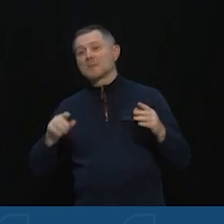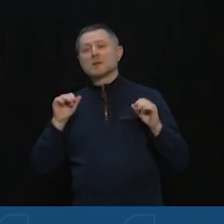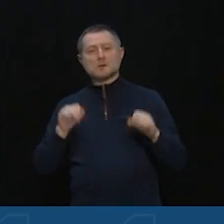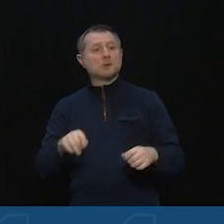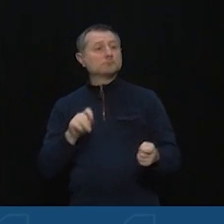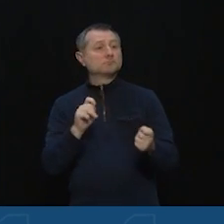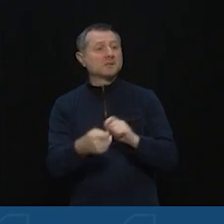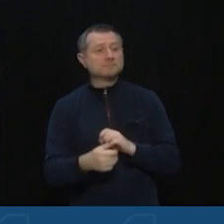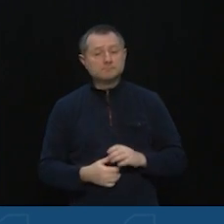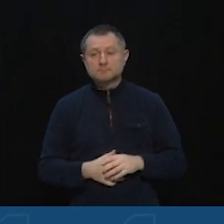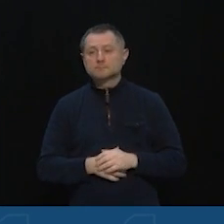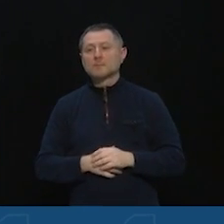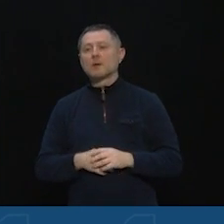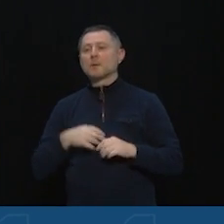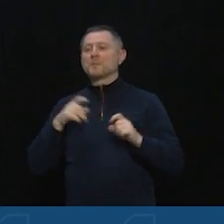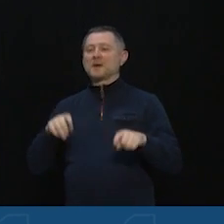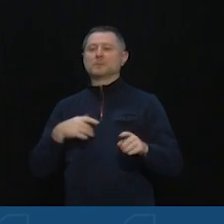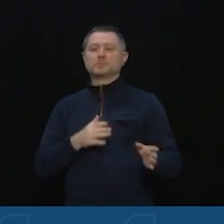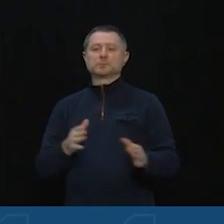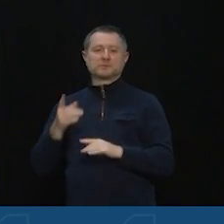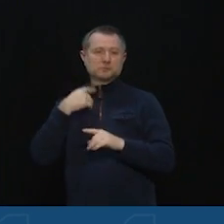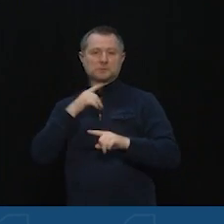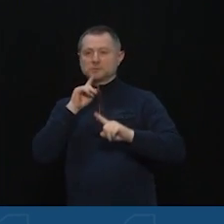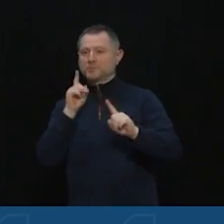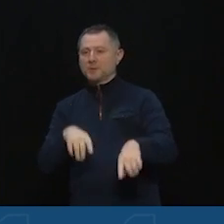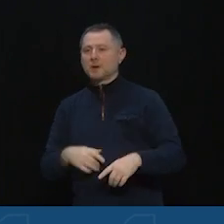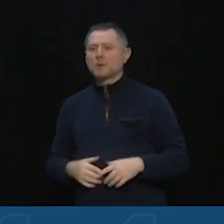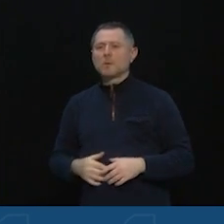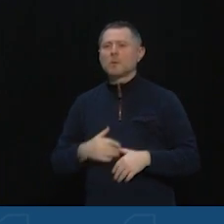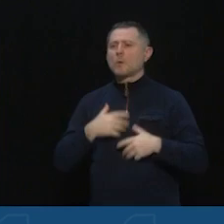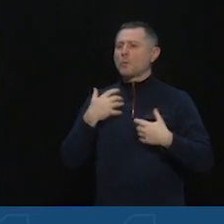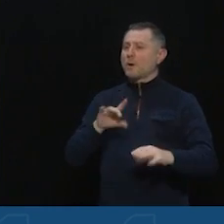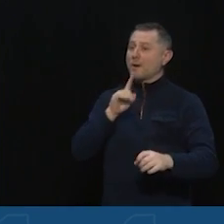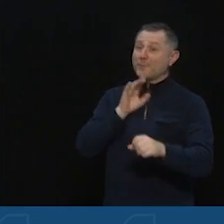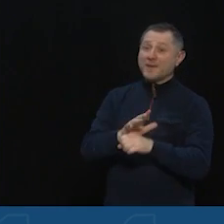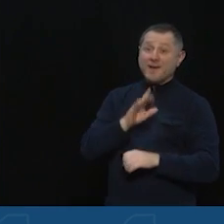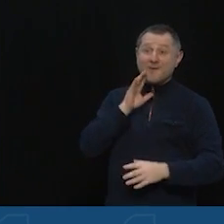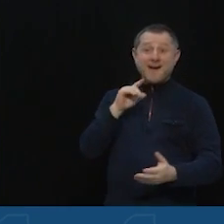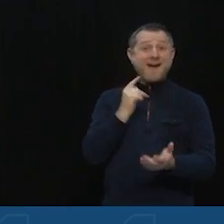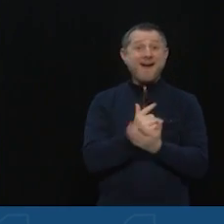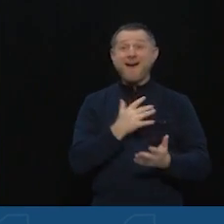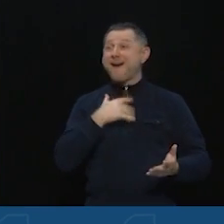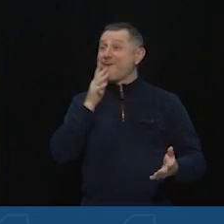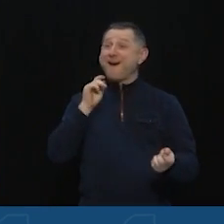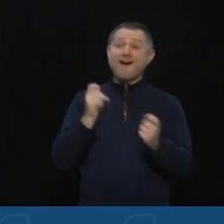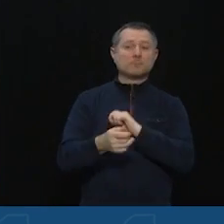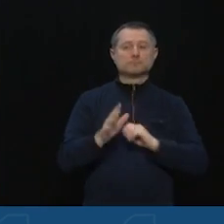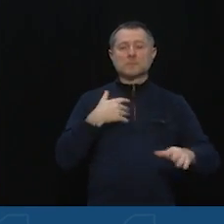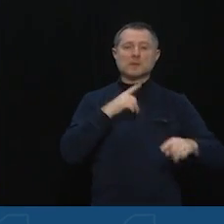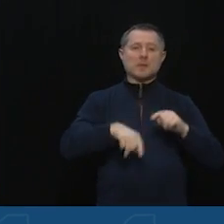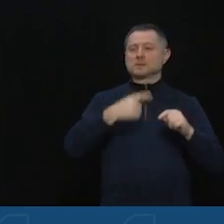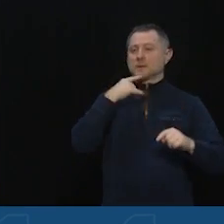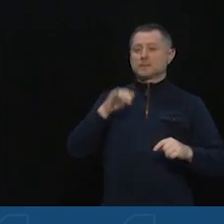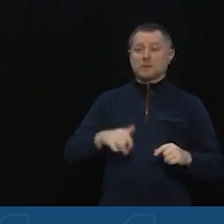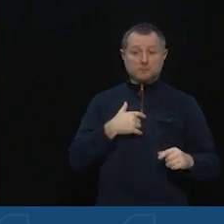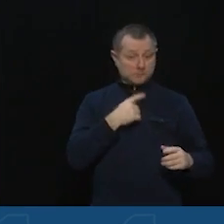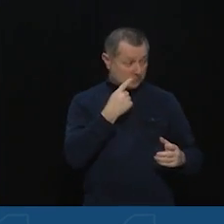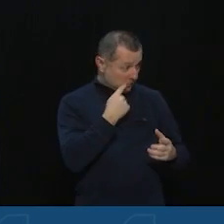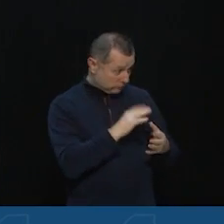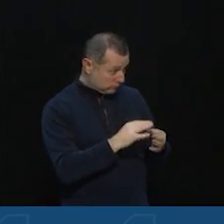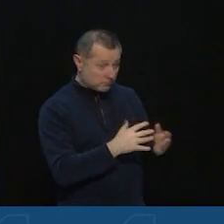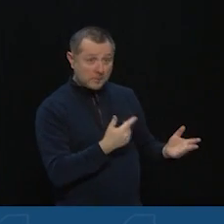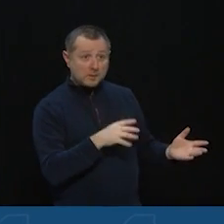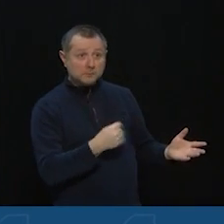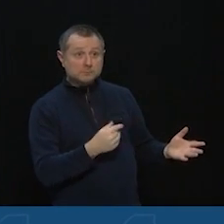watching. So I don't want to promise you that it won't change. I can't do that, obviously. Dr. St. George, do you want to add anything to that?